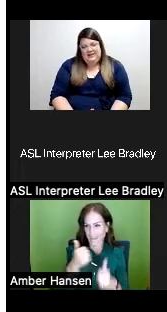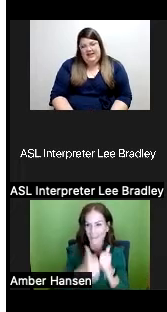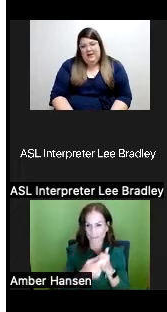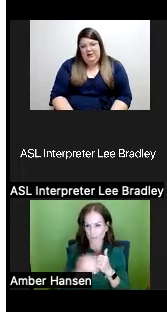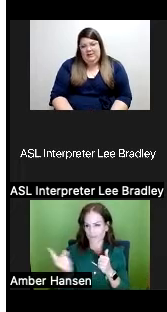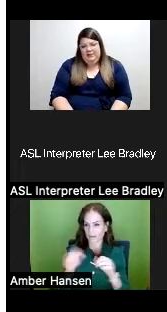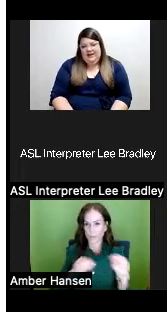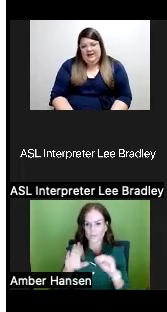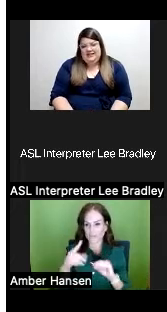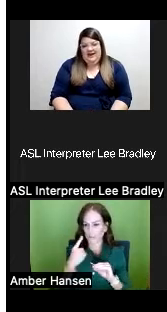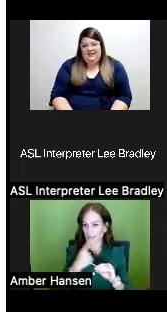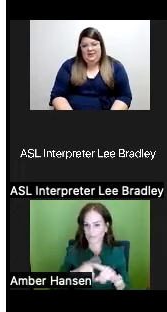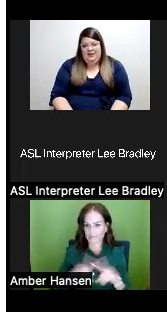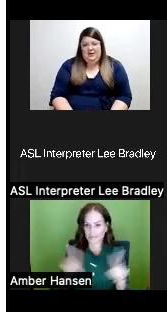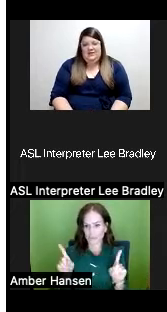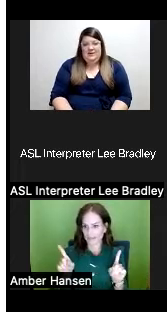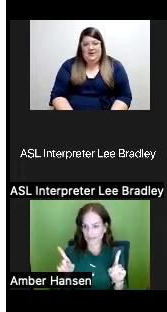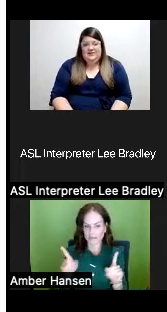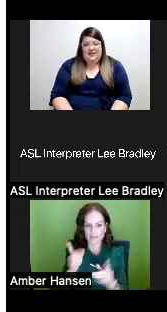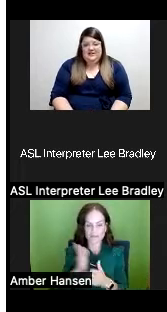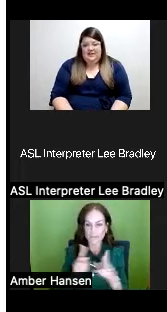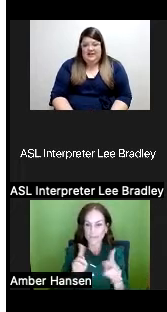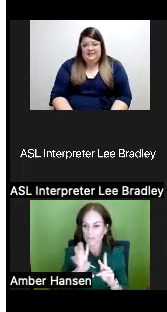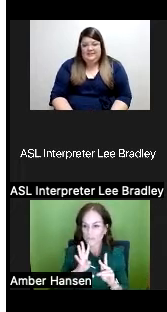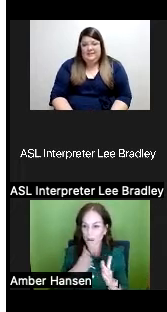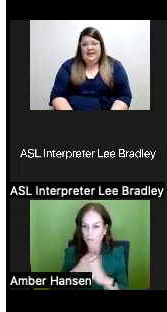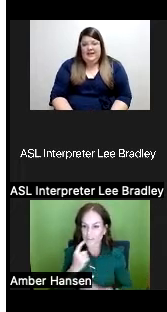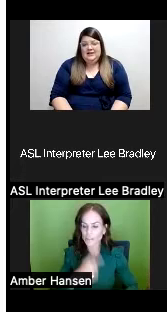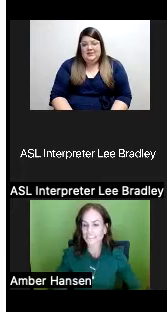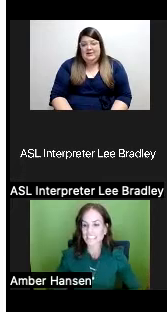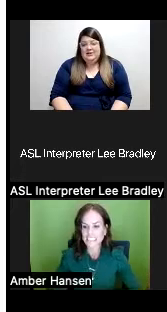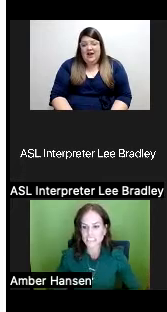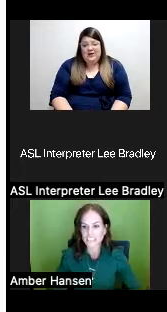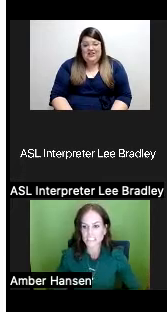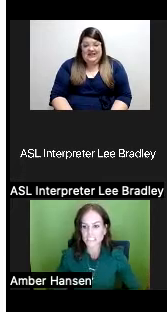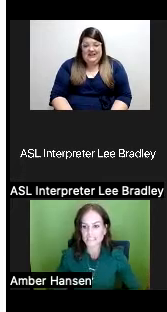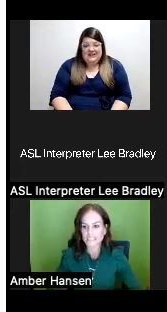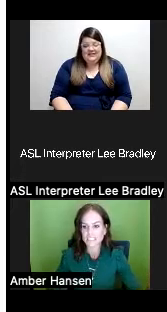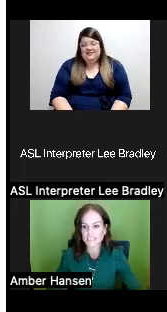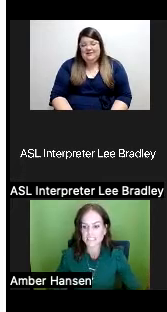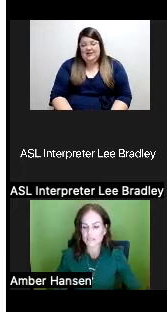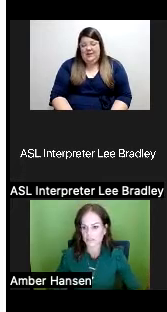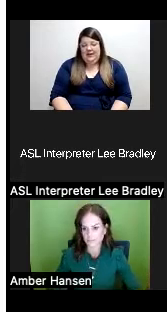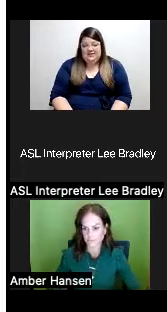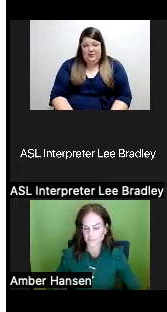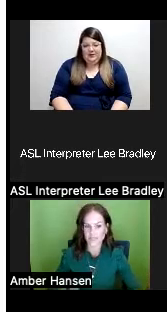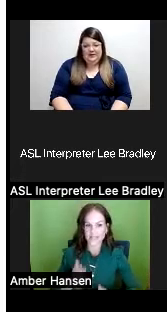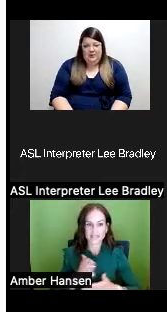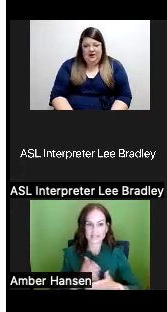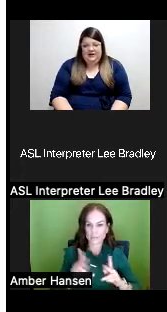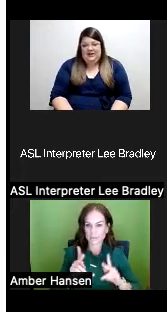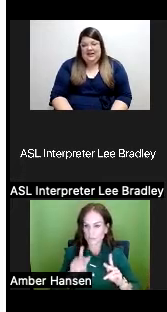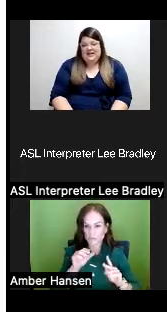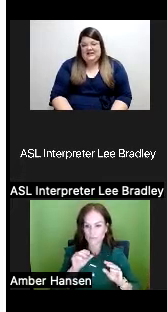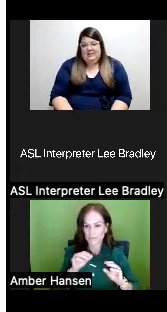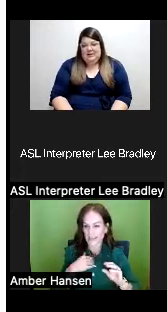Another thing to think about with lip reading is that everyone moves their mouths very differently. Some people talk with their teeth, their mouths open a little